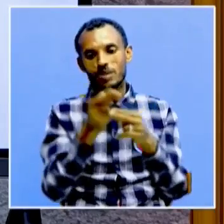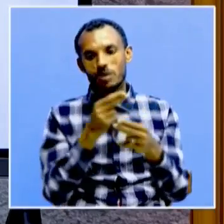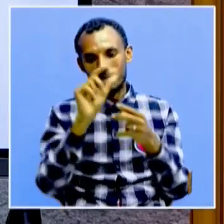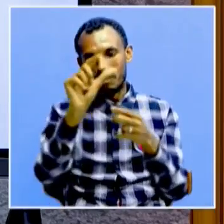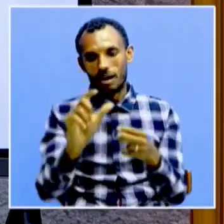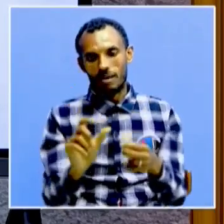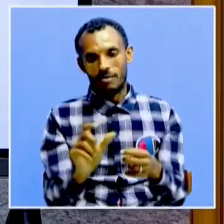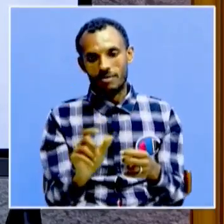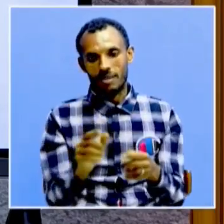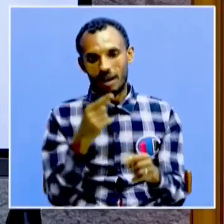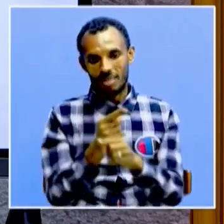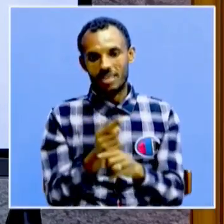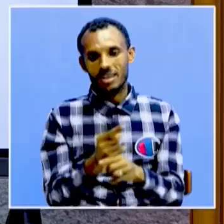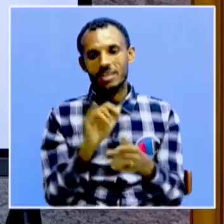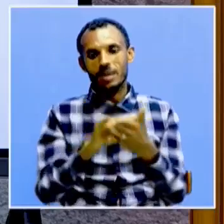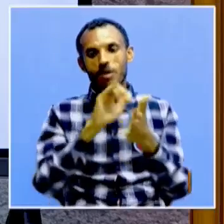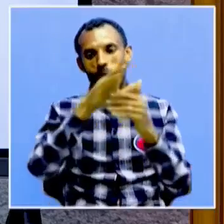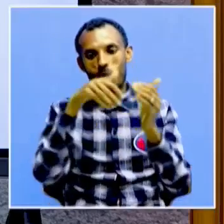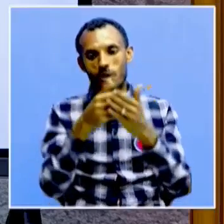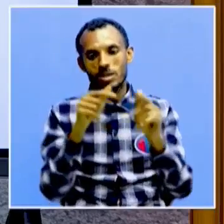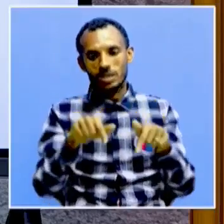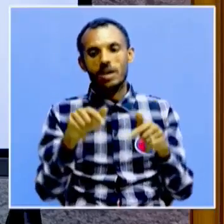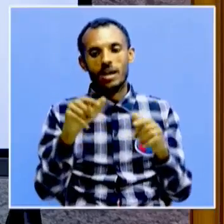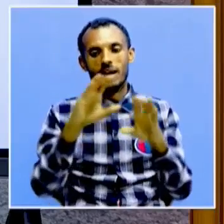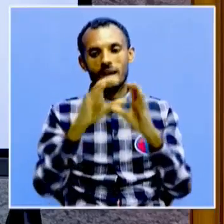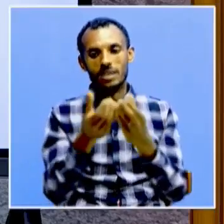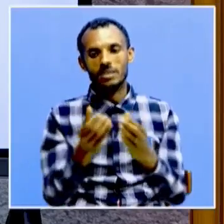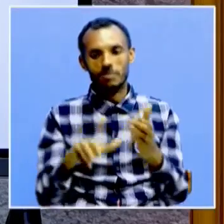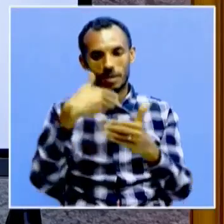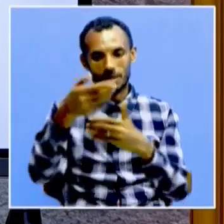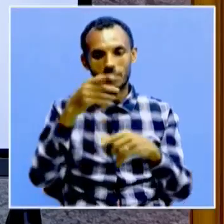right? So that's all what I have for today. I will